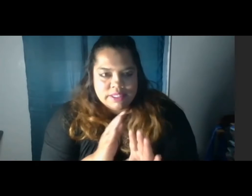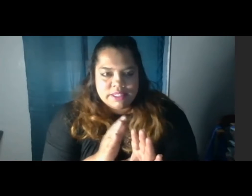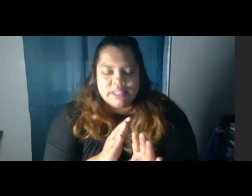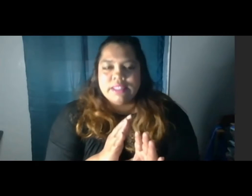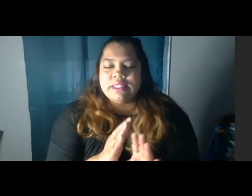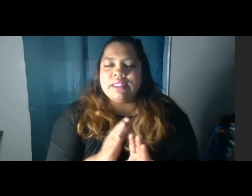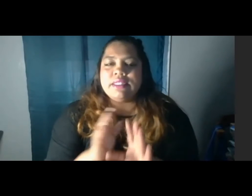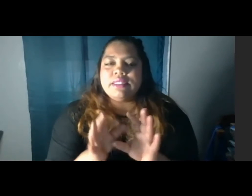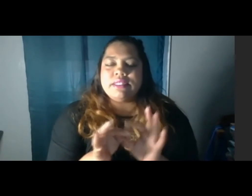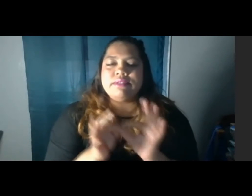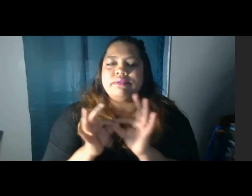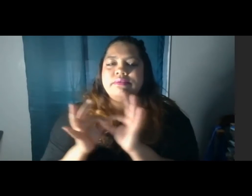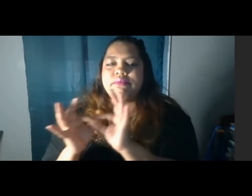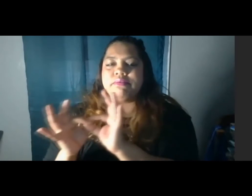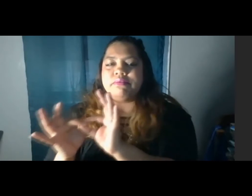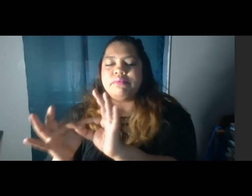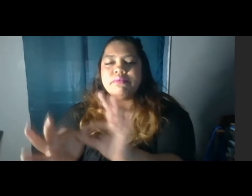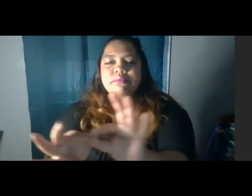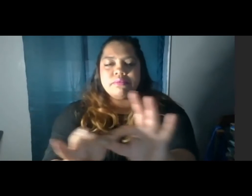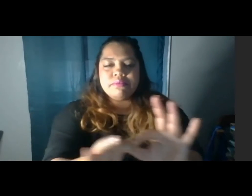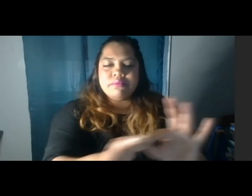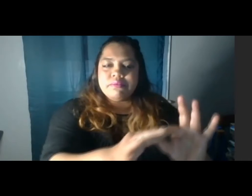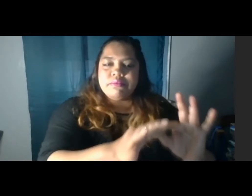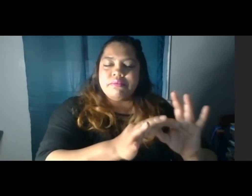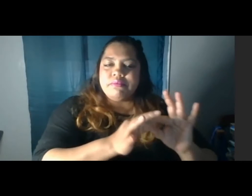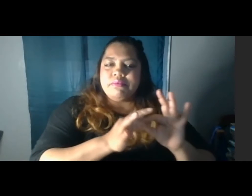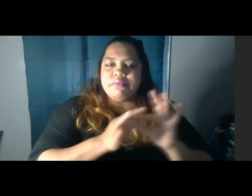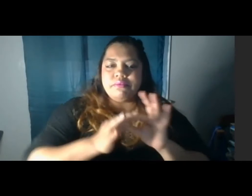these songs of freedom.